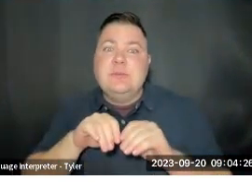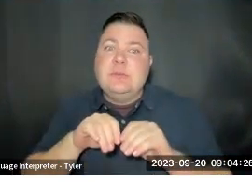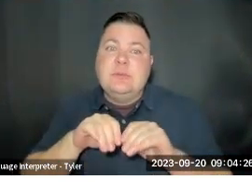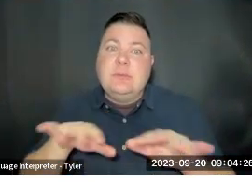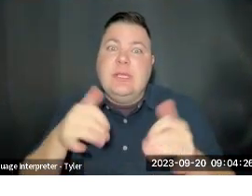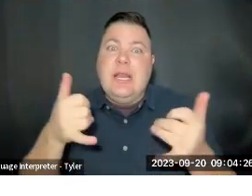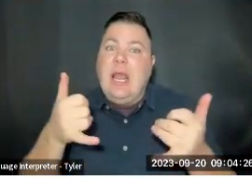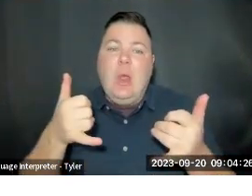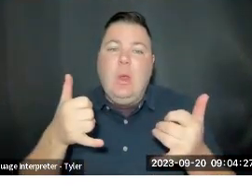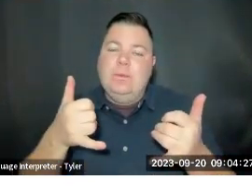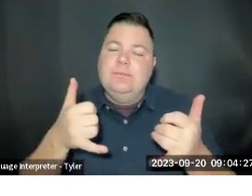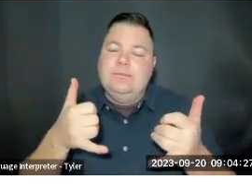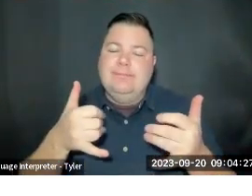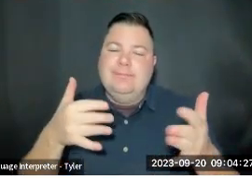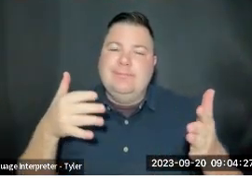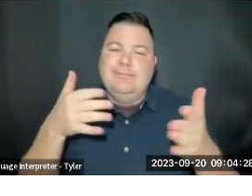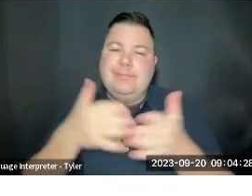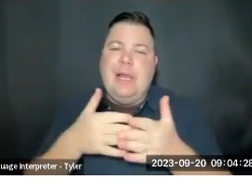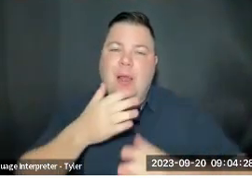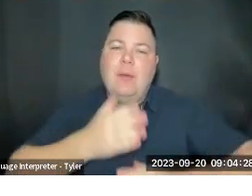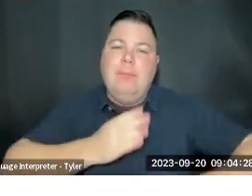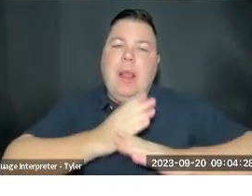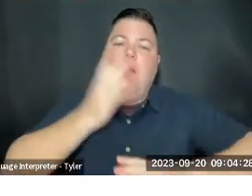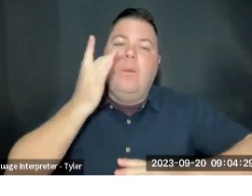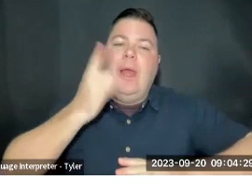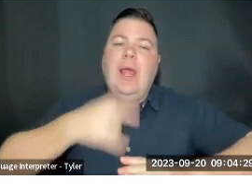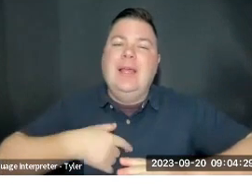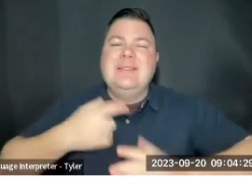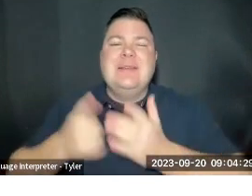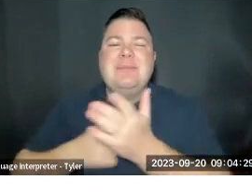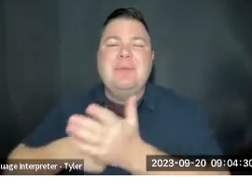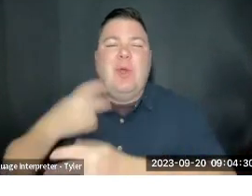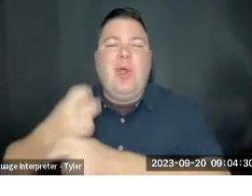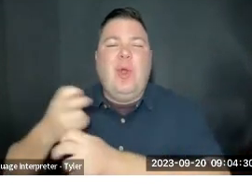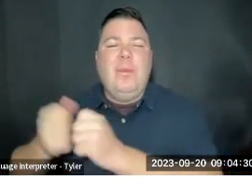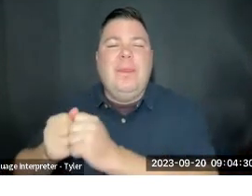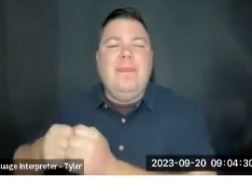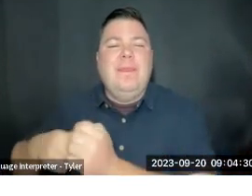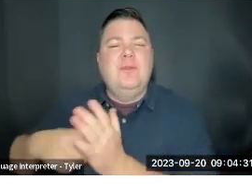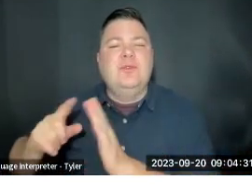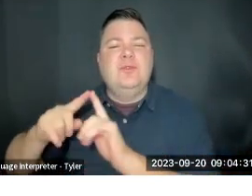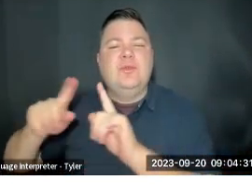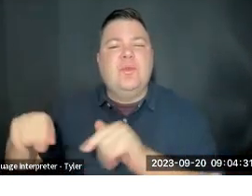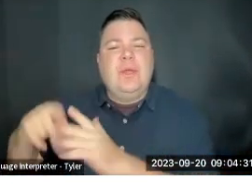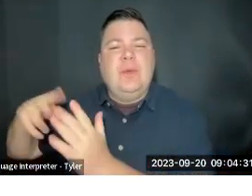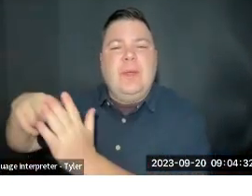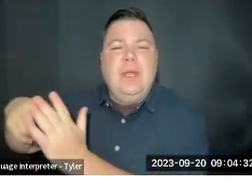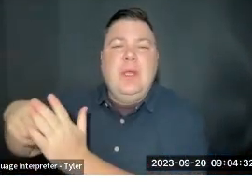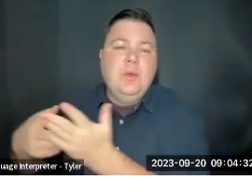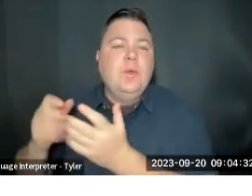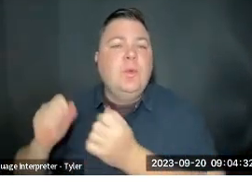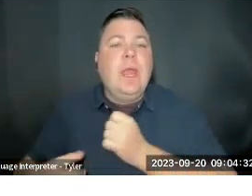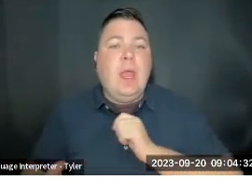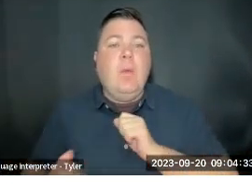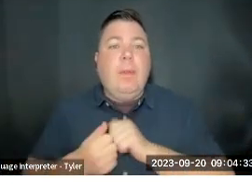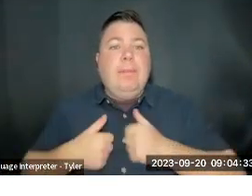its interference with screen readers. You may still chat directly with panelists or with me as the host.